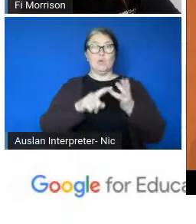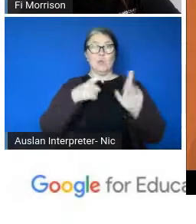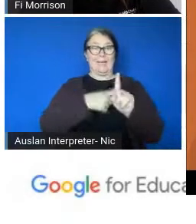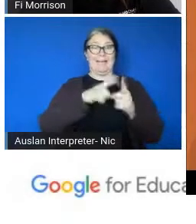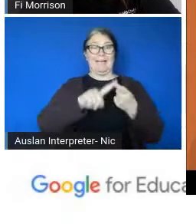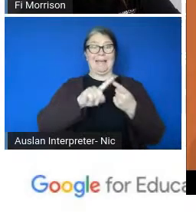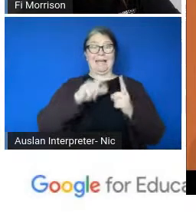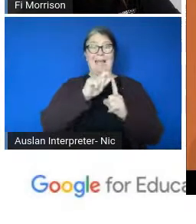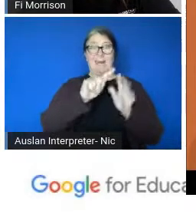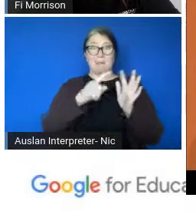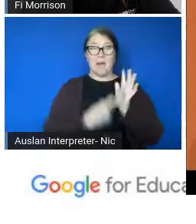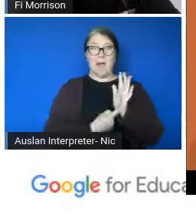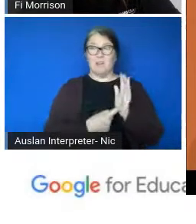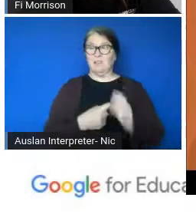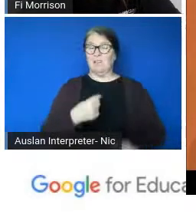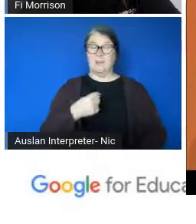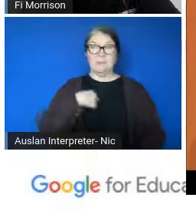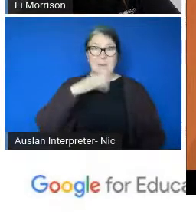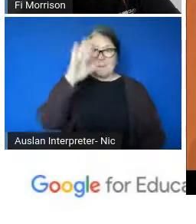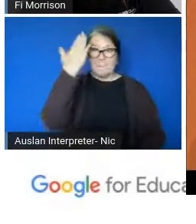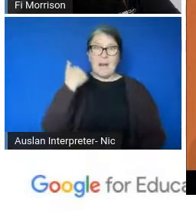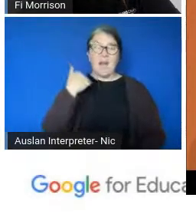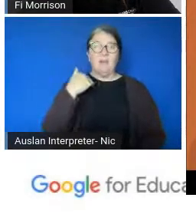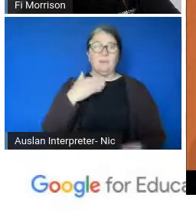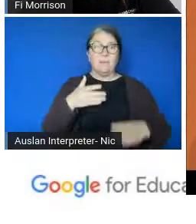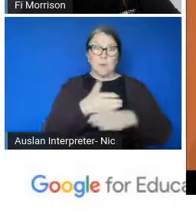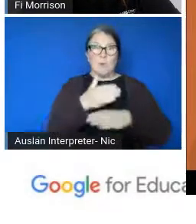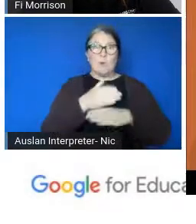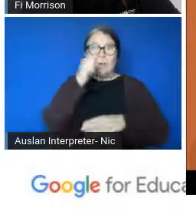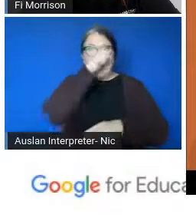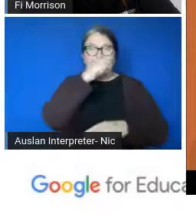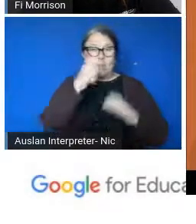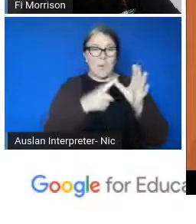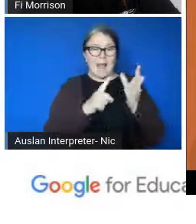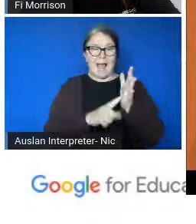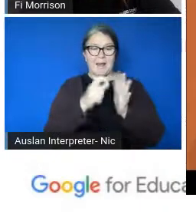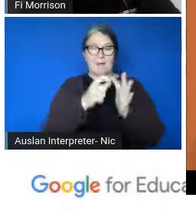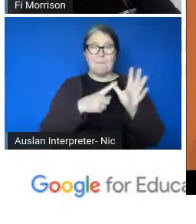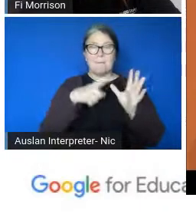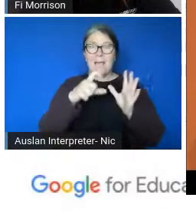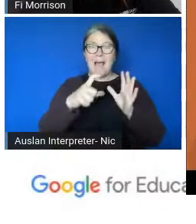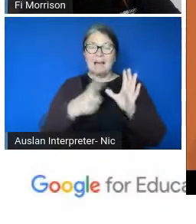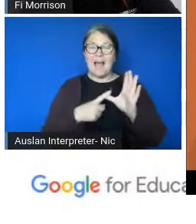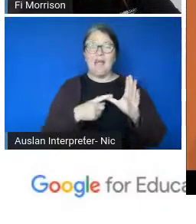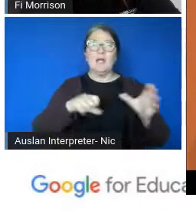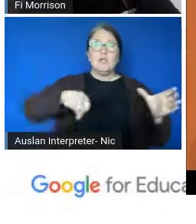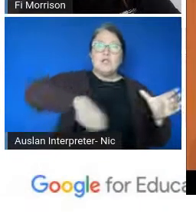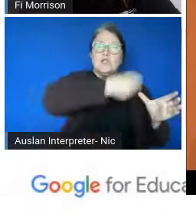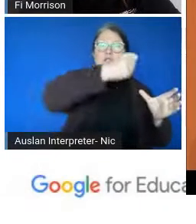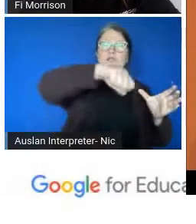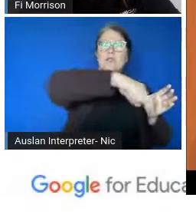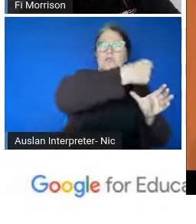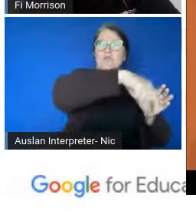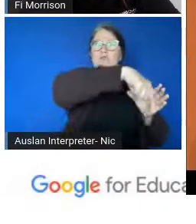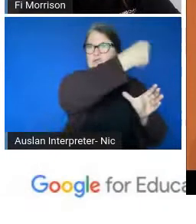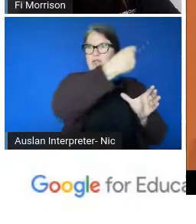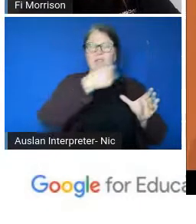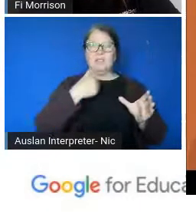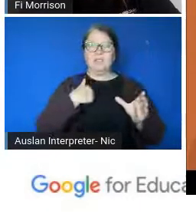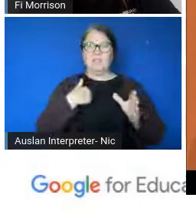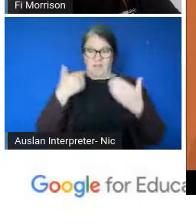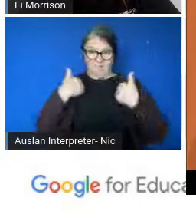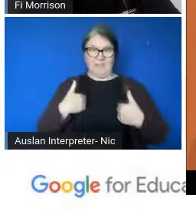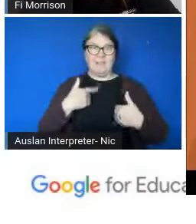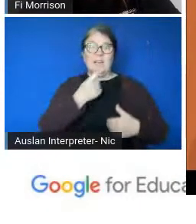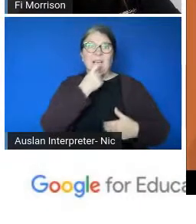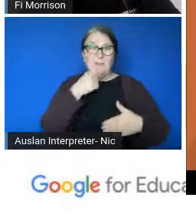played rugby union. I spent a little bit of time in New Zealand as well. So I actually lived in Dunedin for a little bit. So if you hear me